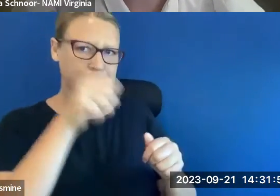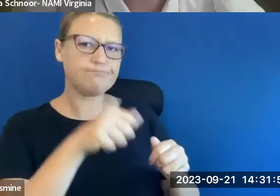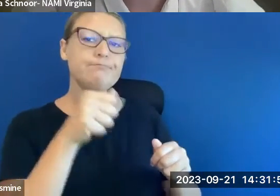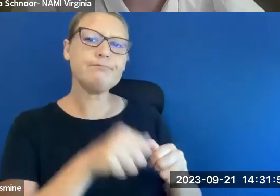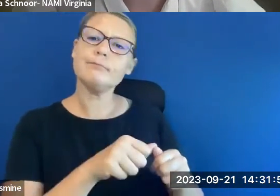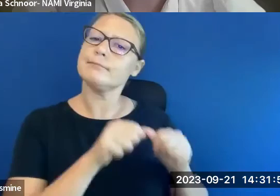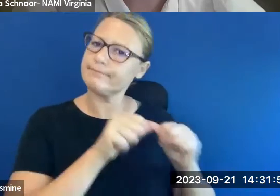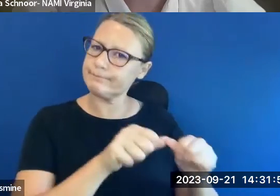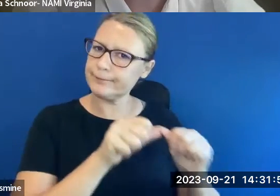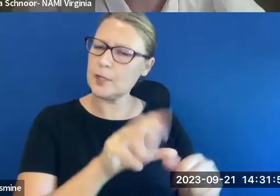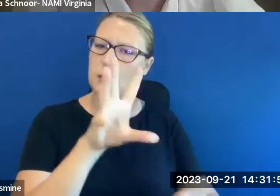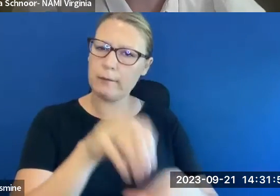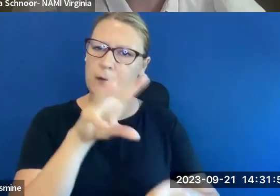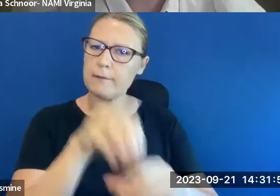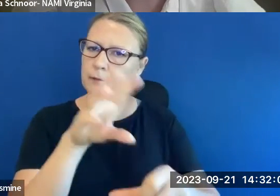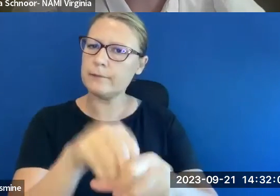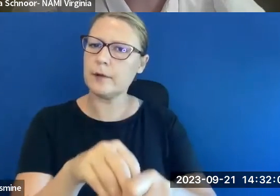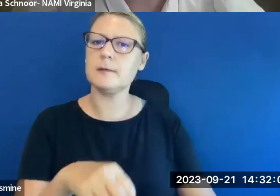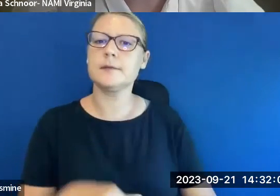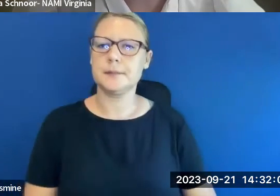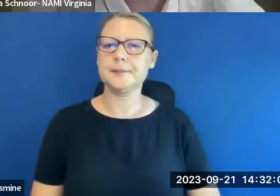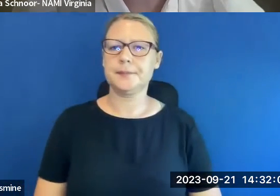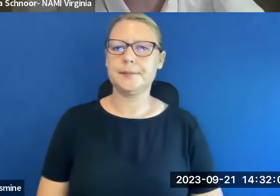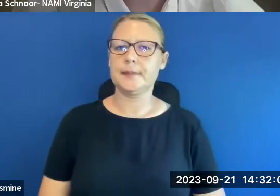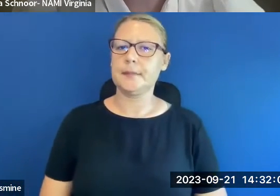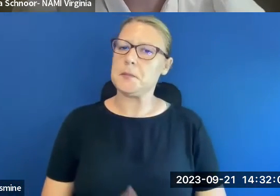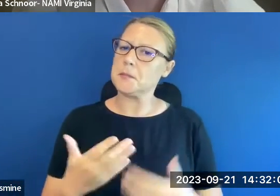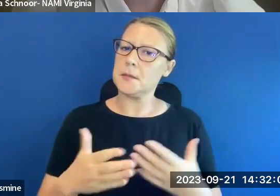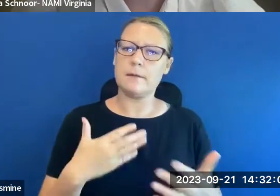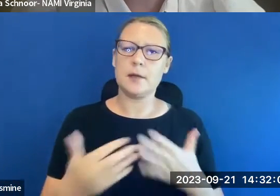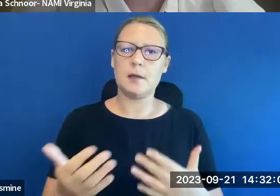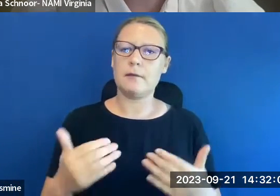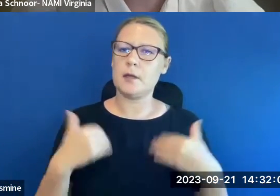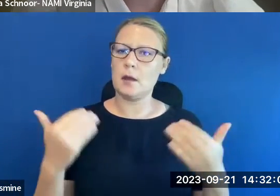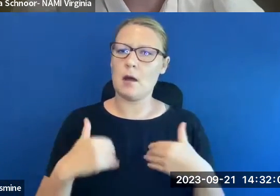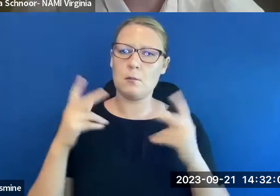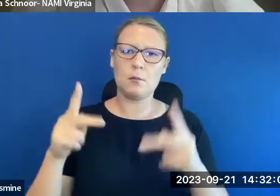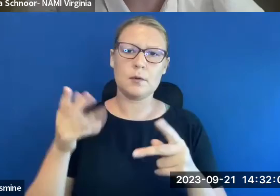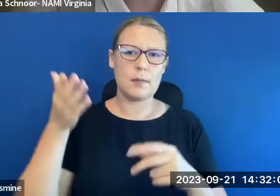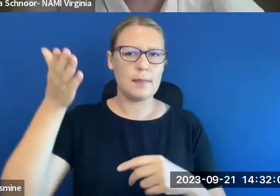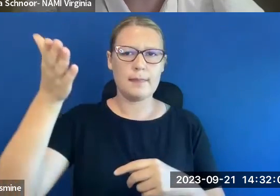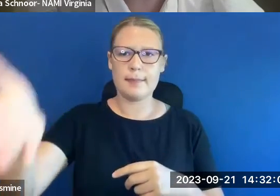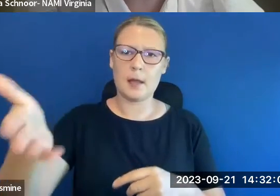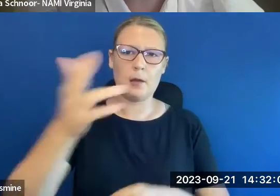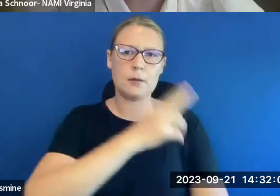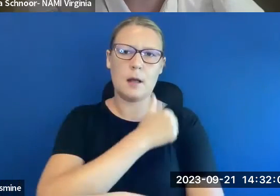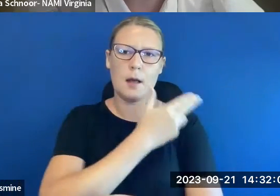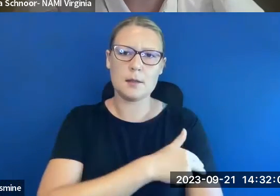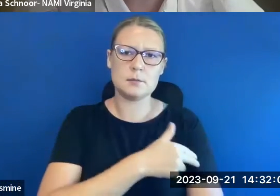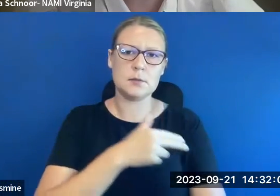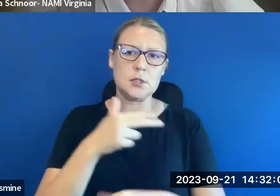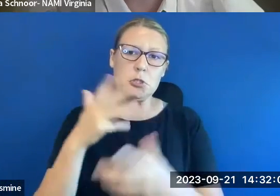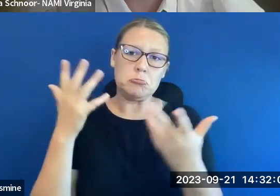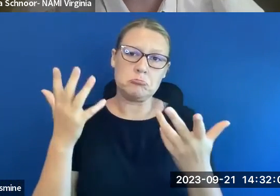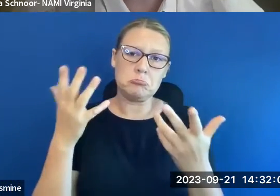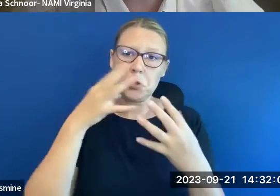know, even when they're there, they're not there just to, I